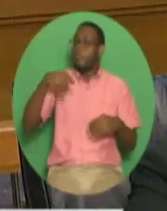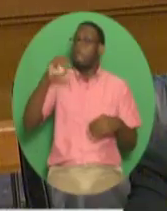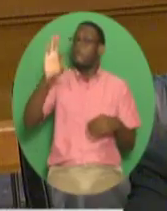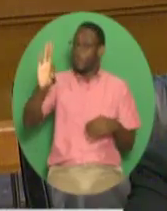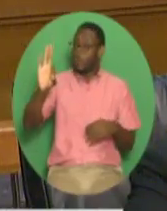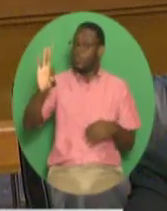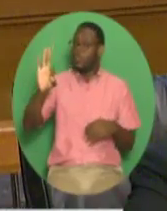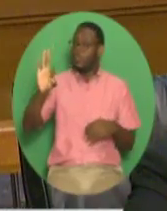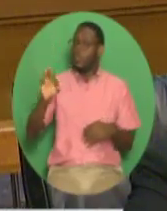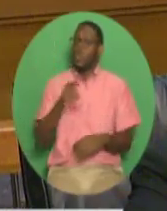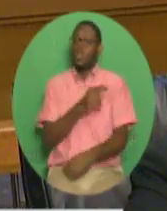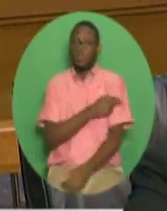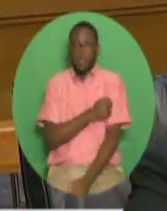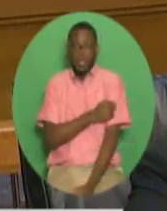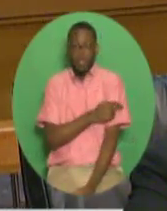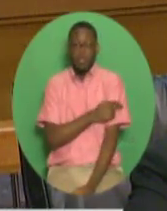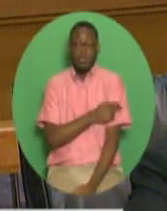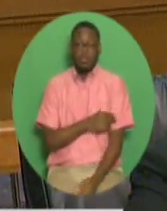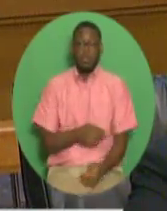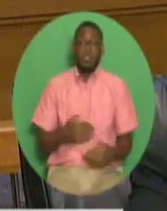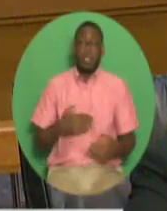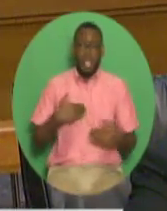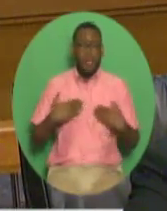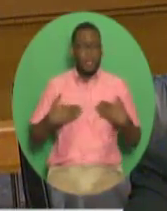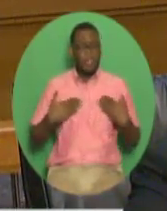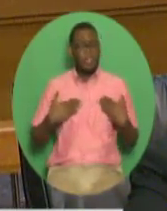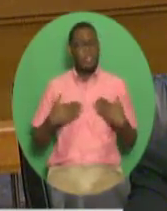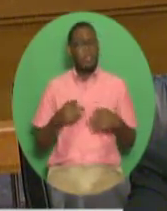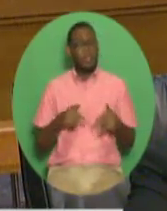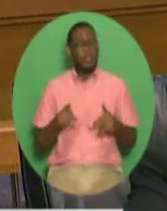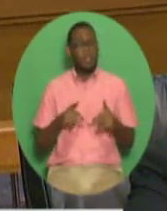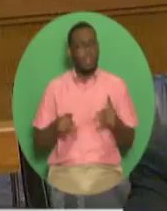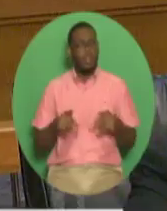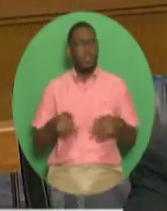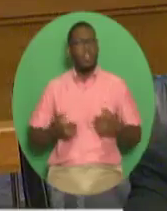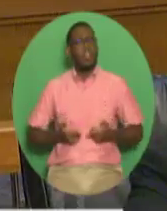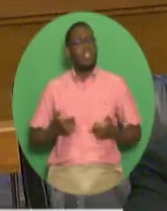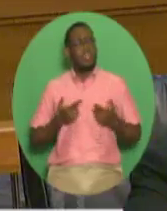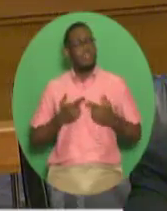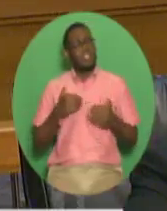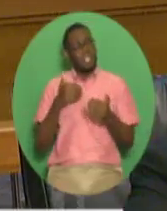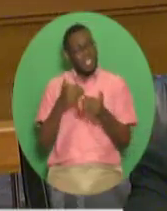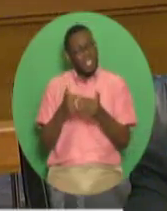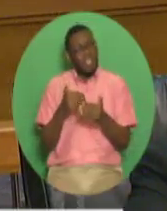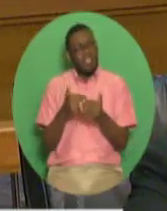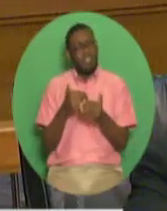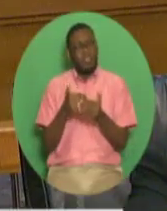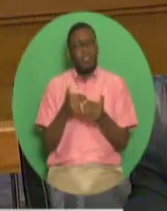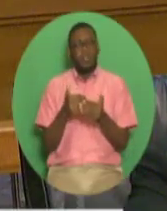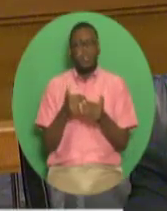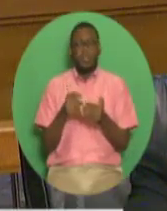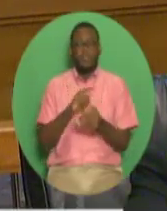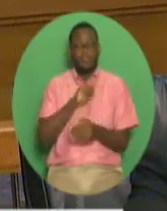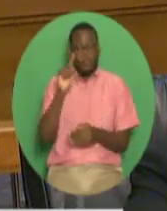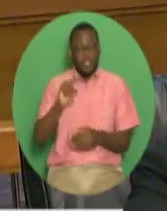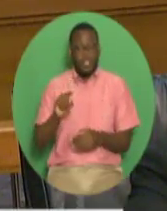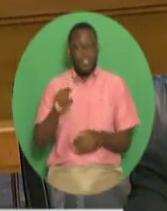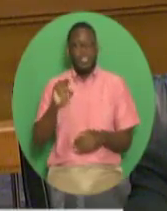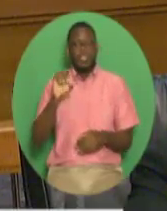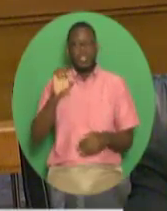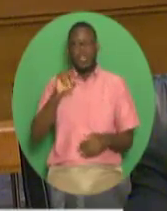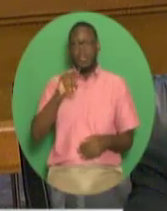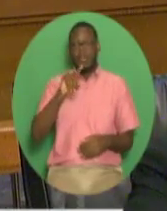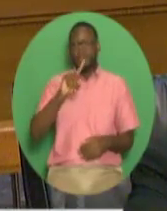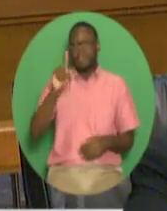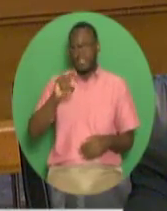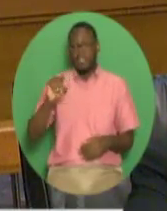Faizabad would live closer to that area and would access that hospital. But just as well, I would also want to